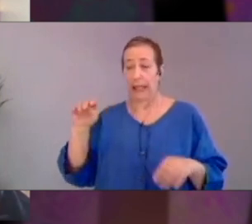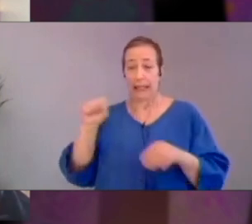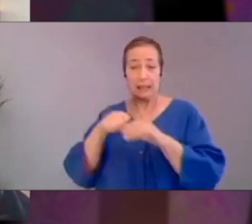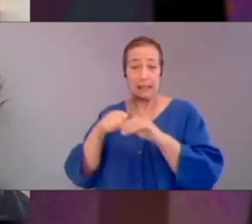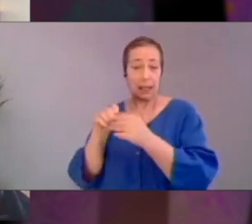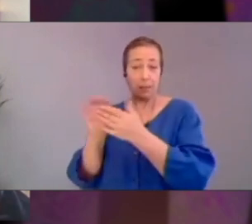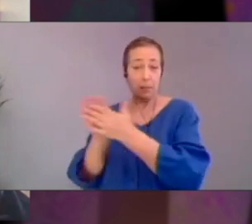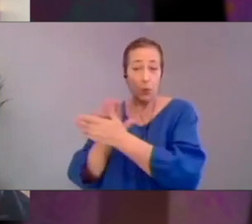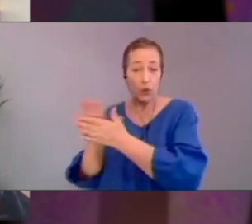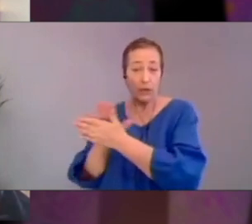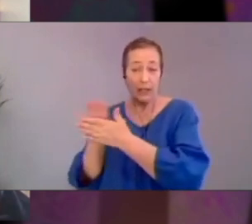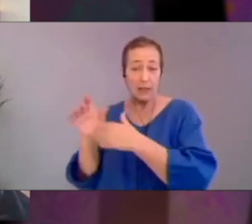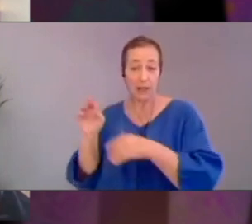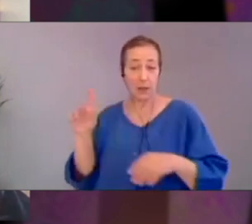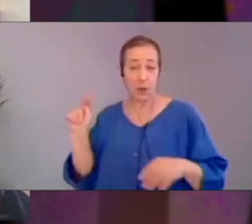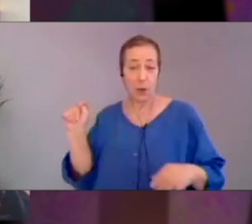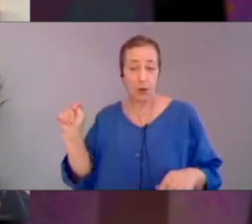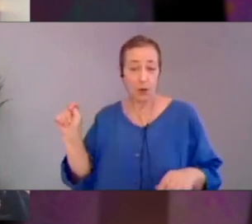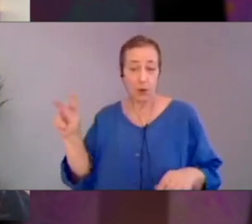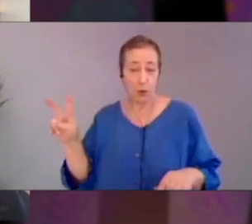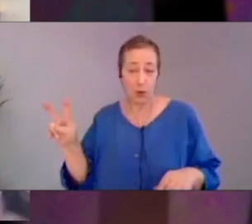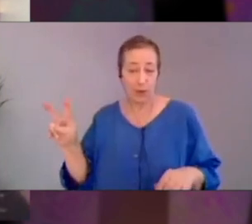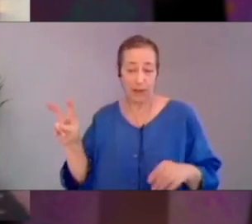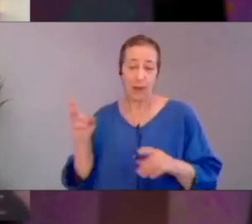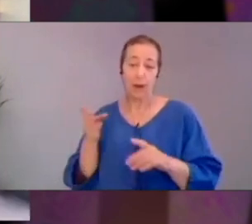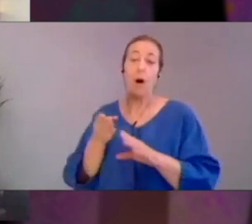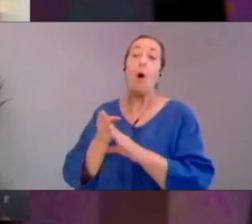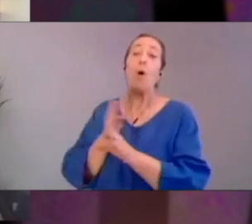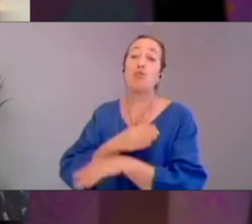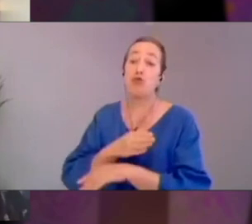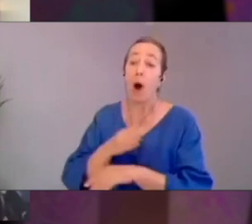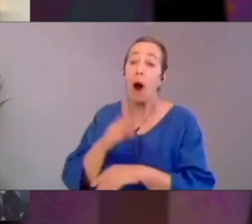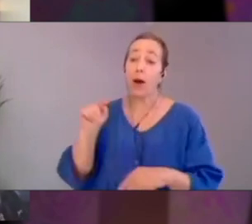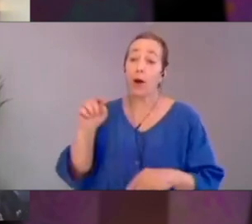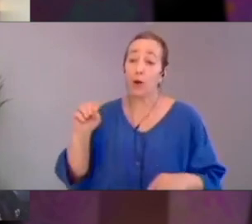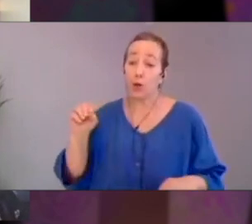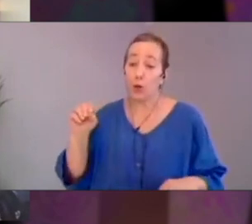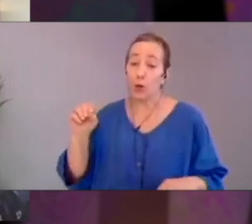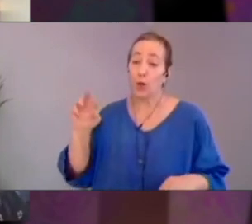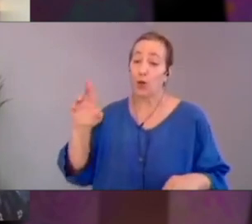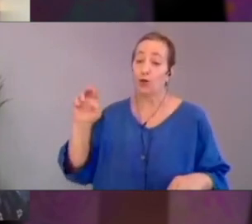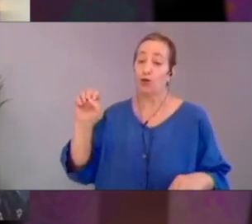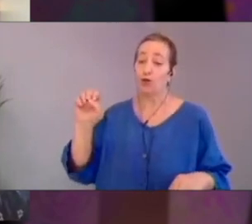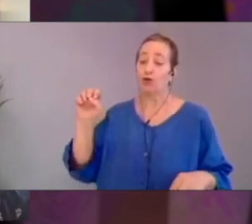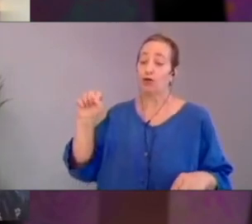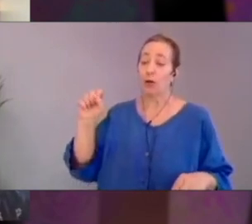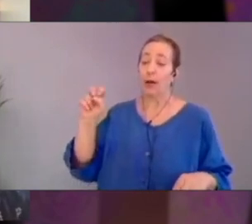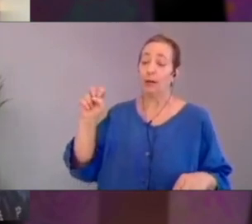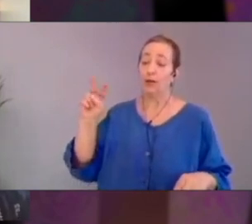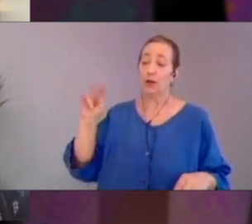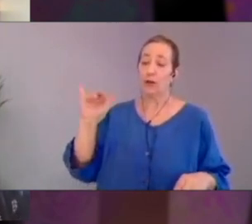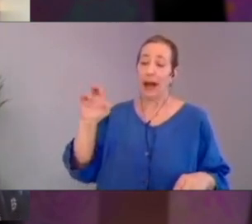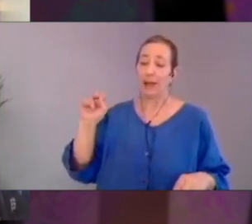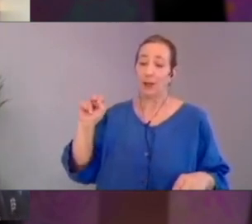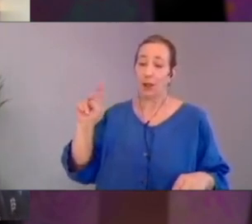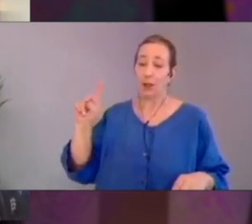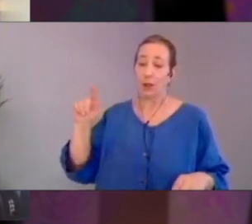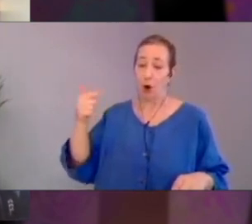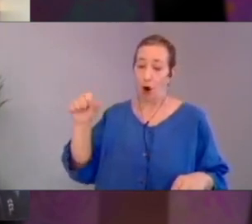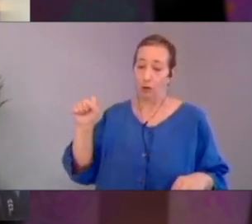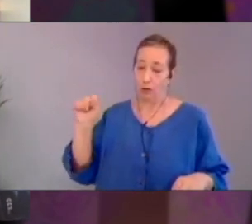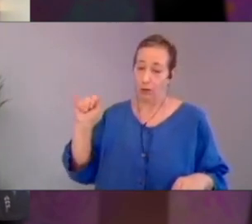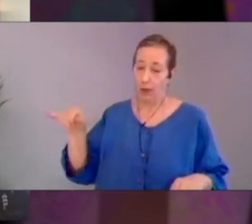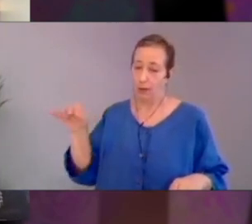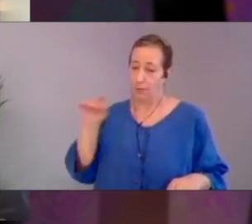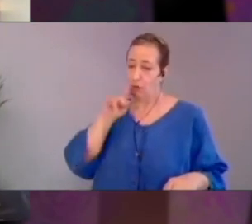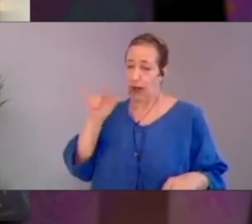know, prior to reservation dogs. So, like, yeah, we're just dealing with a lot of